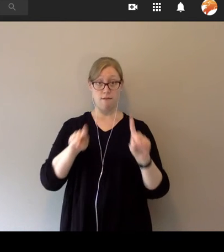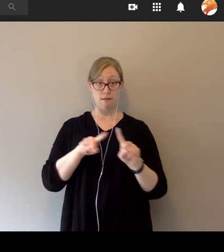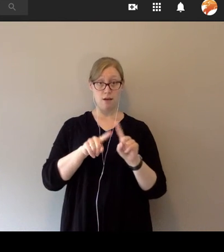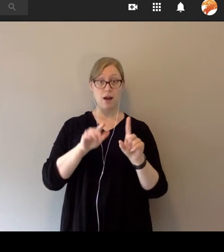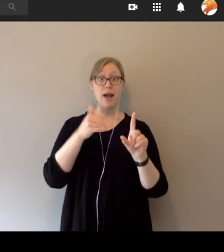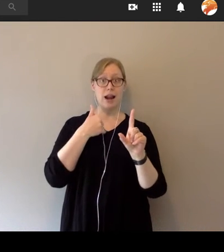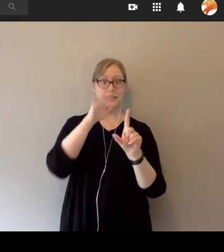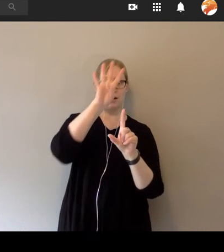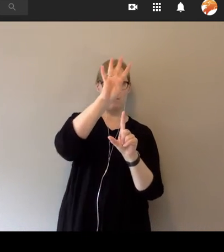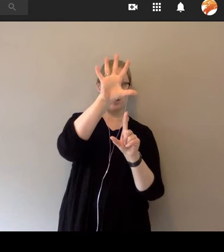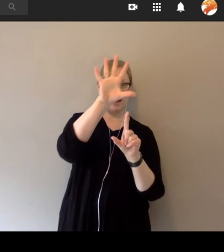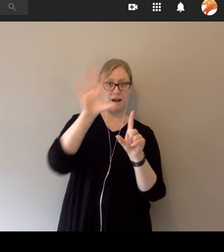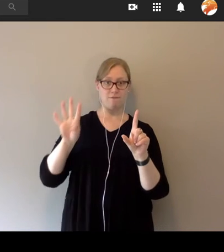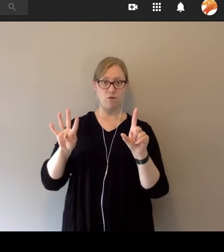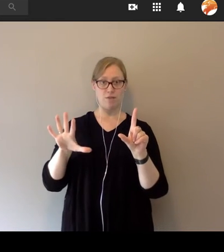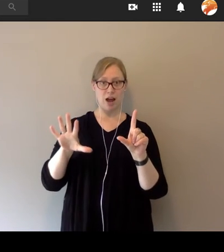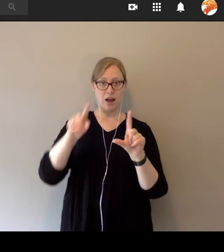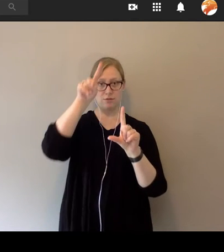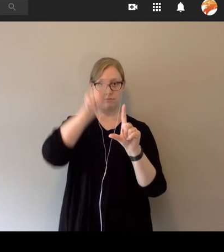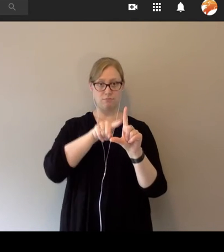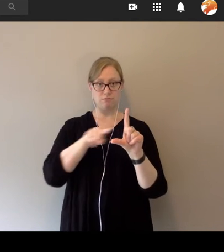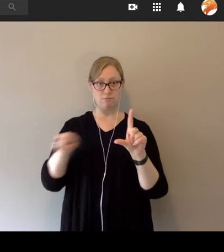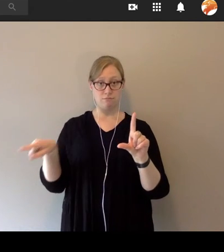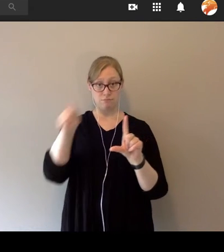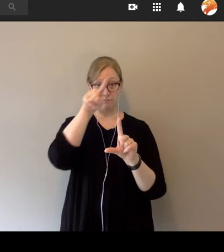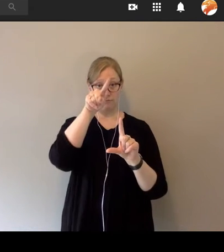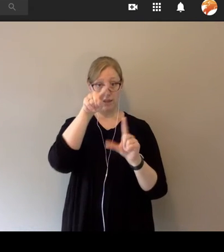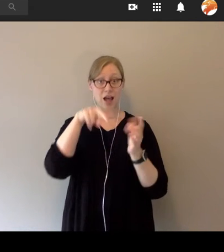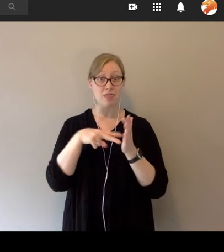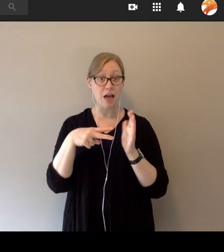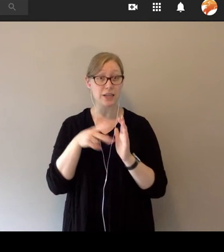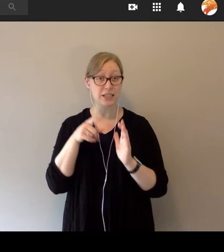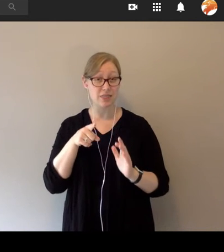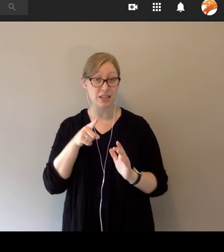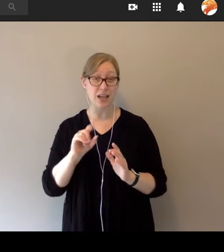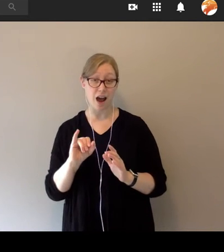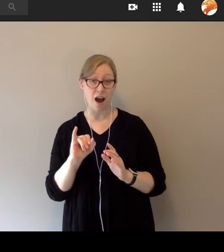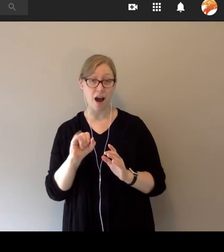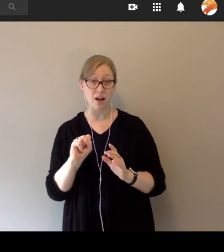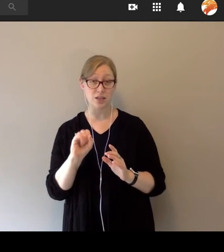that means that this triangle is isosceles. So for isosceles right triangles,